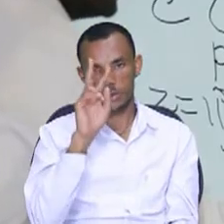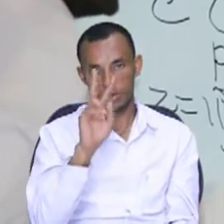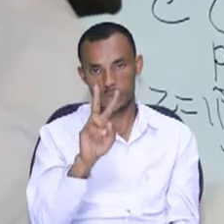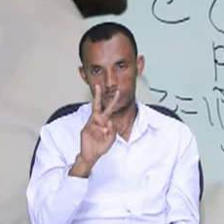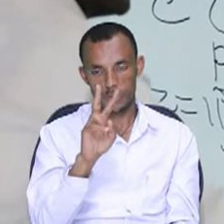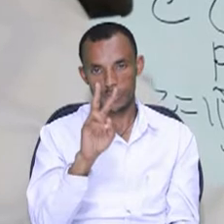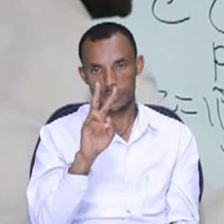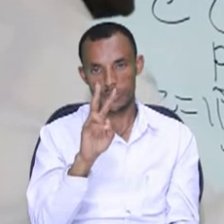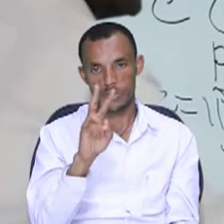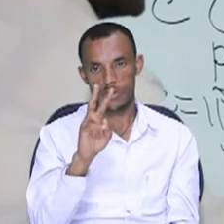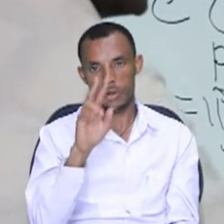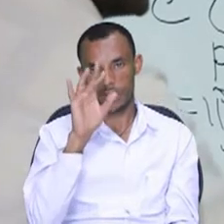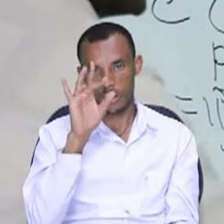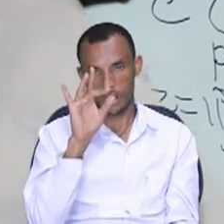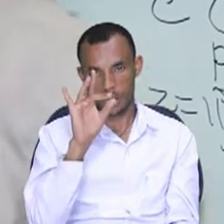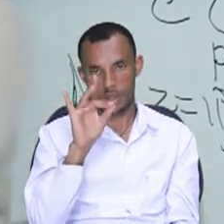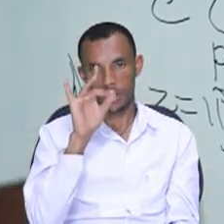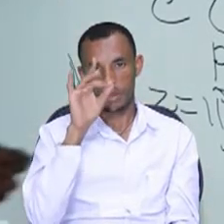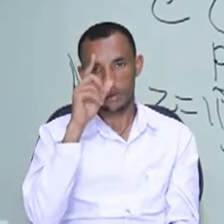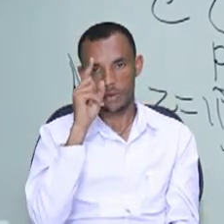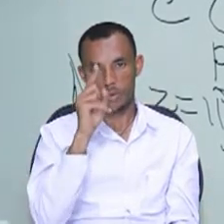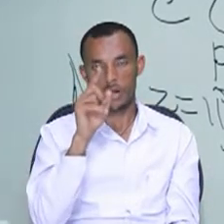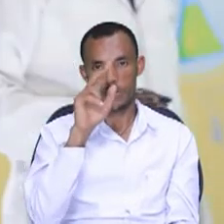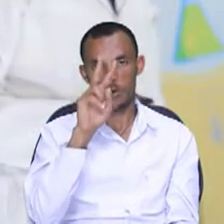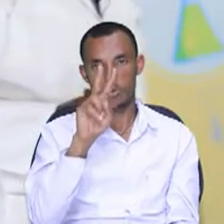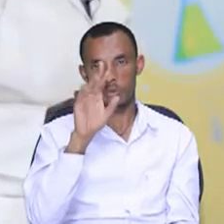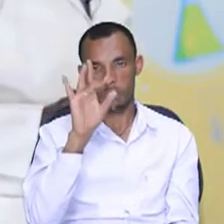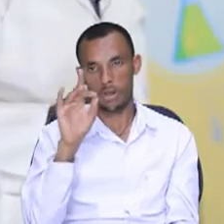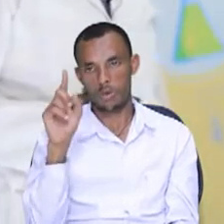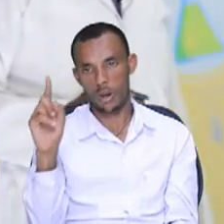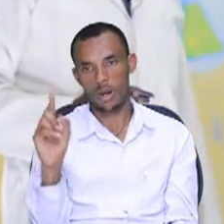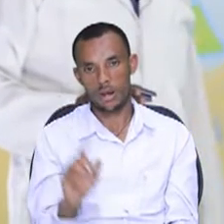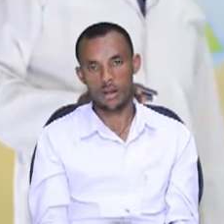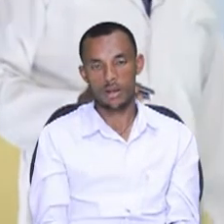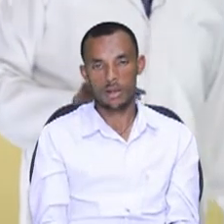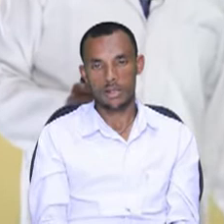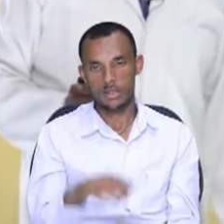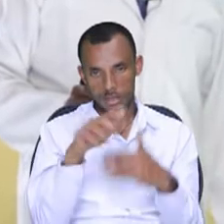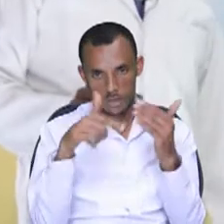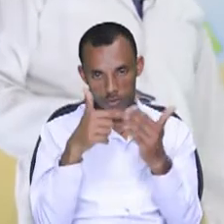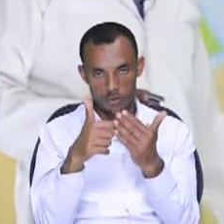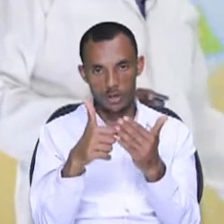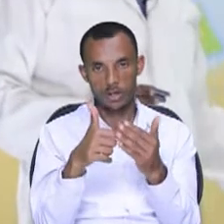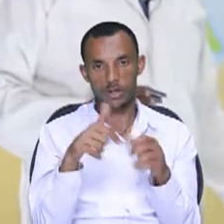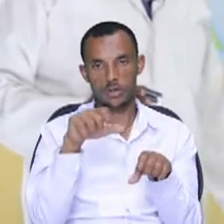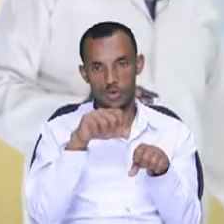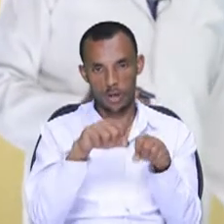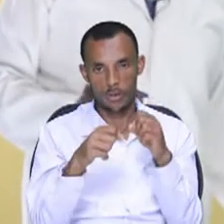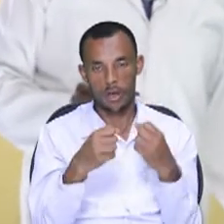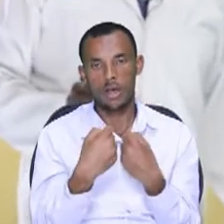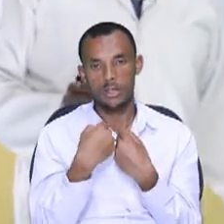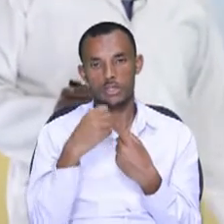2, 8, 1. Therefore, sodium